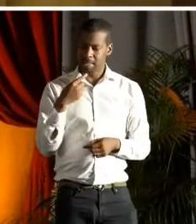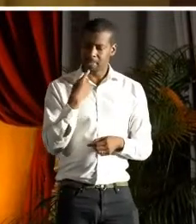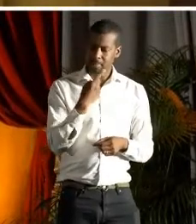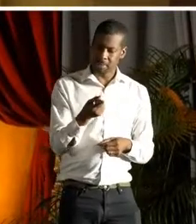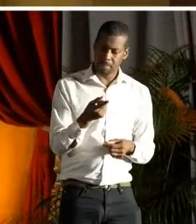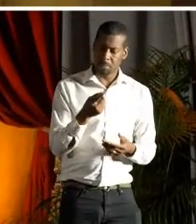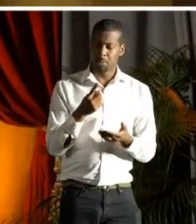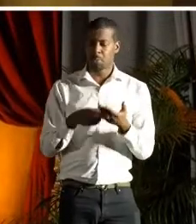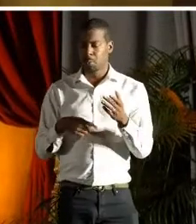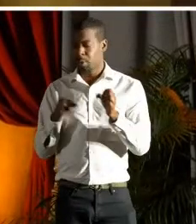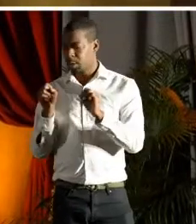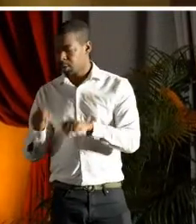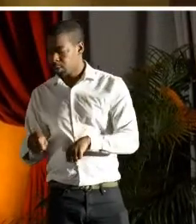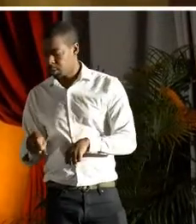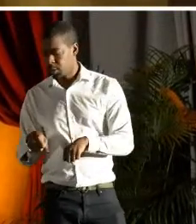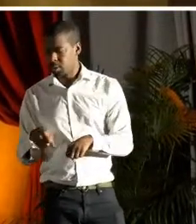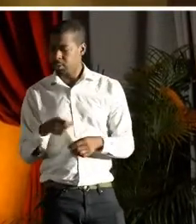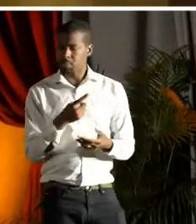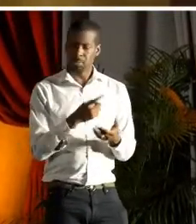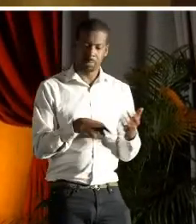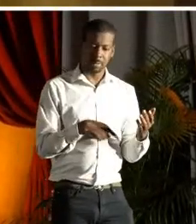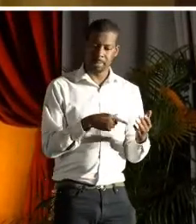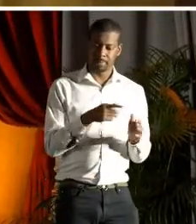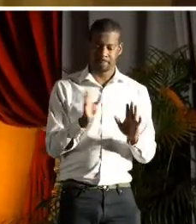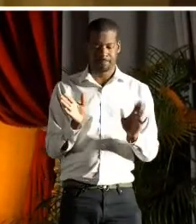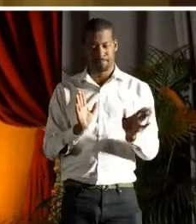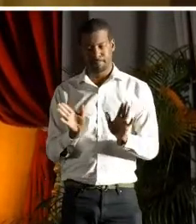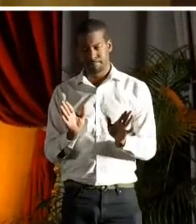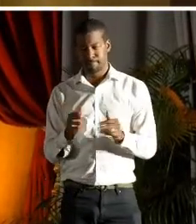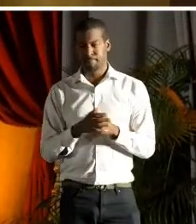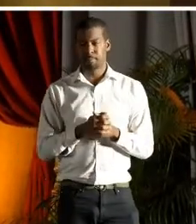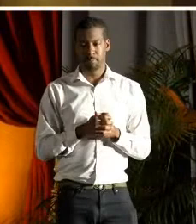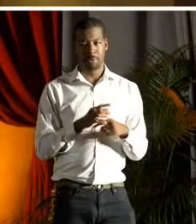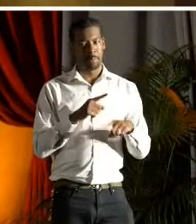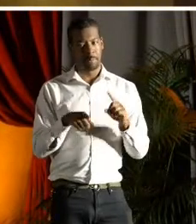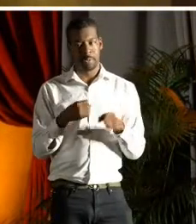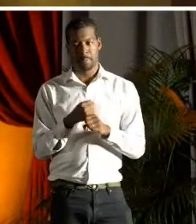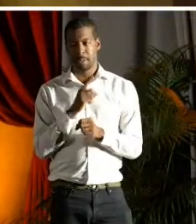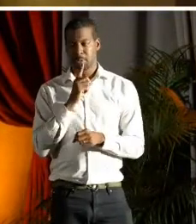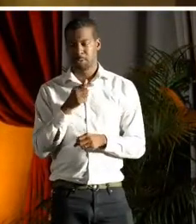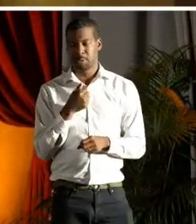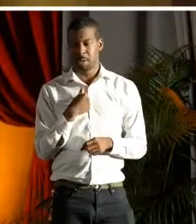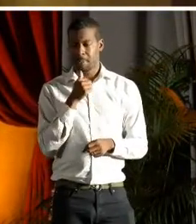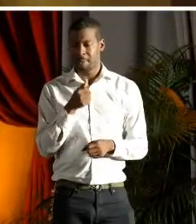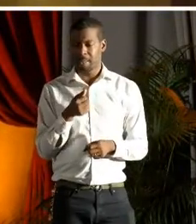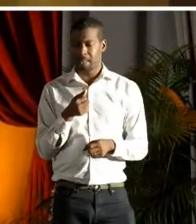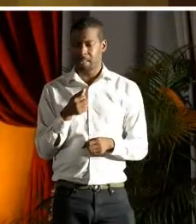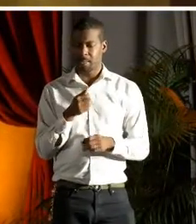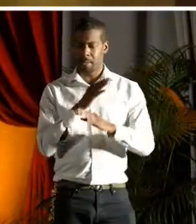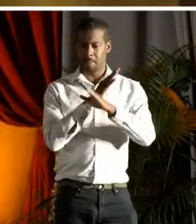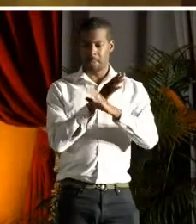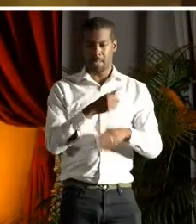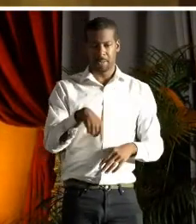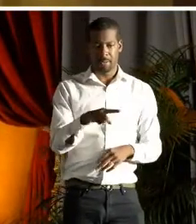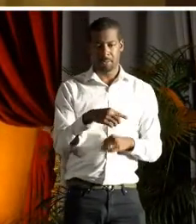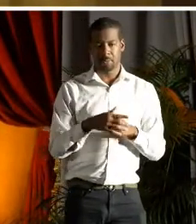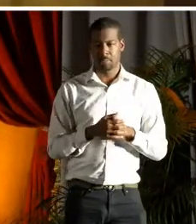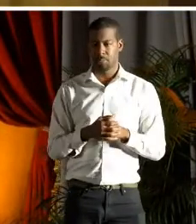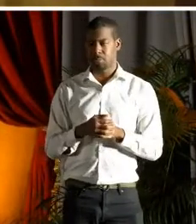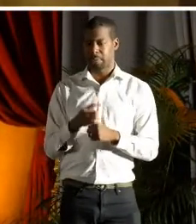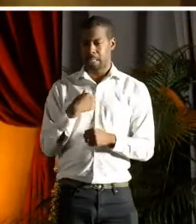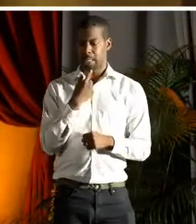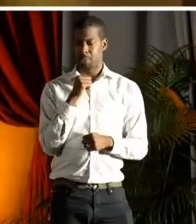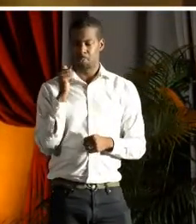could do, what they shouldn't do, but to always make sure that I wasn't standing in the way, that I wasn't the